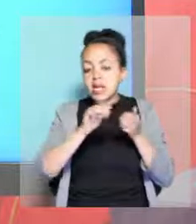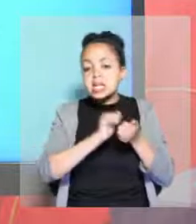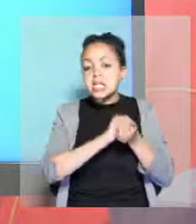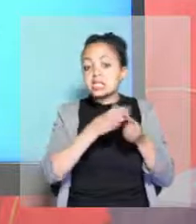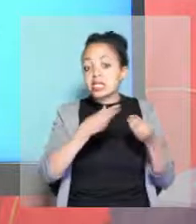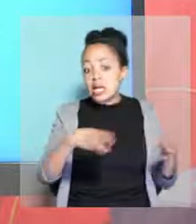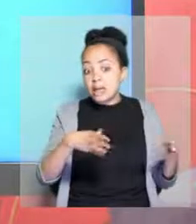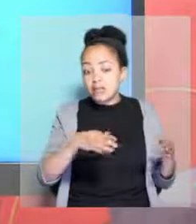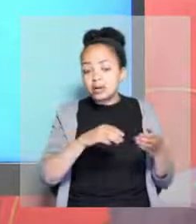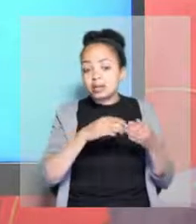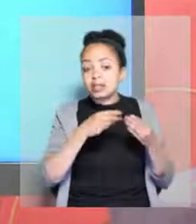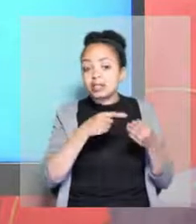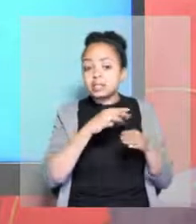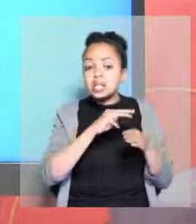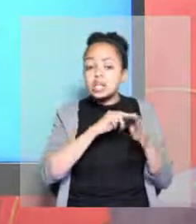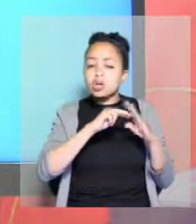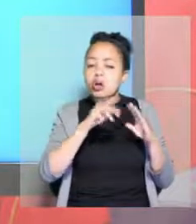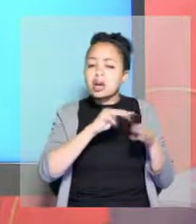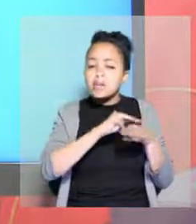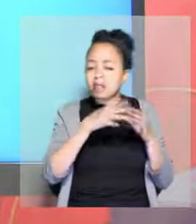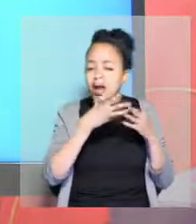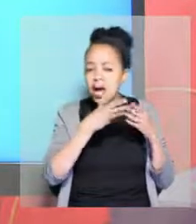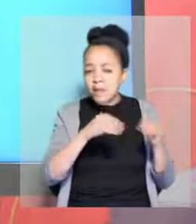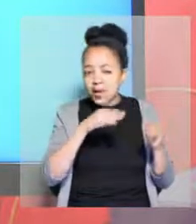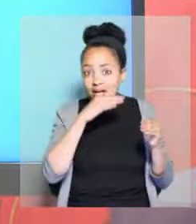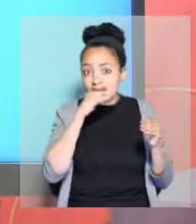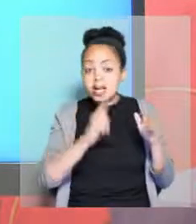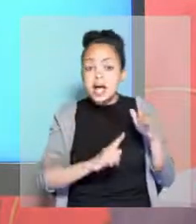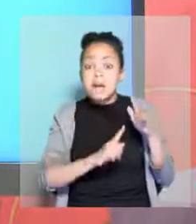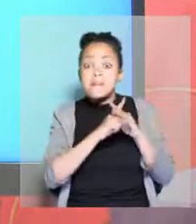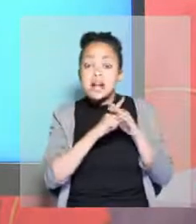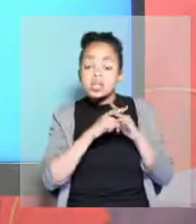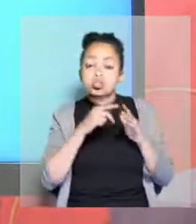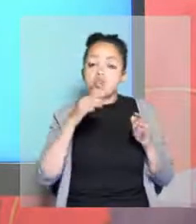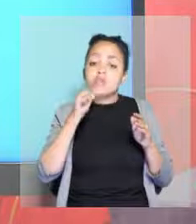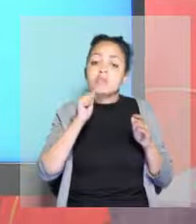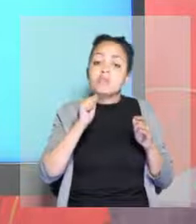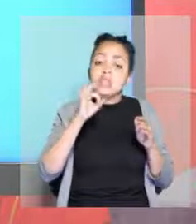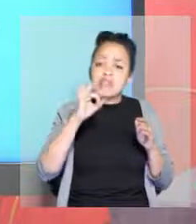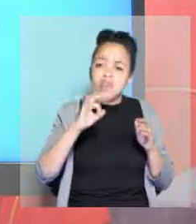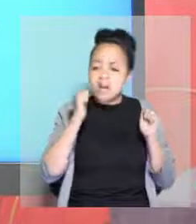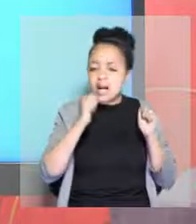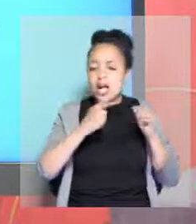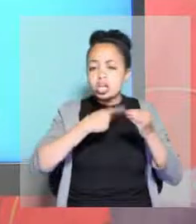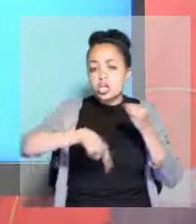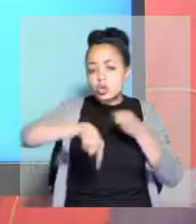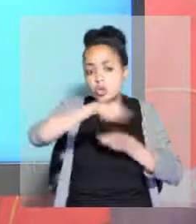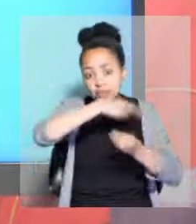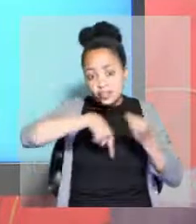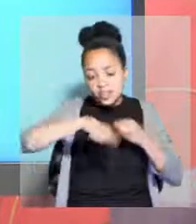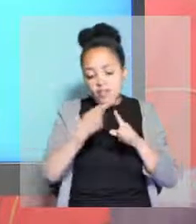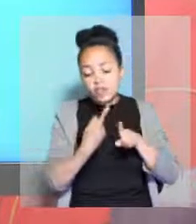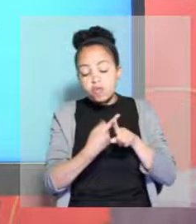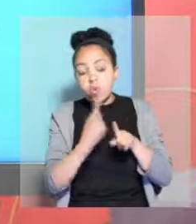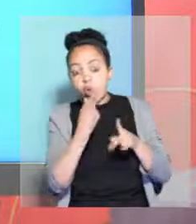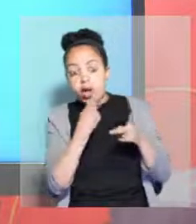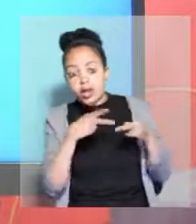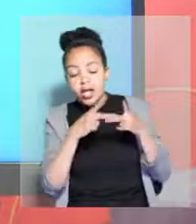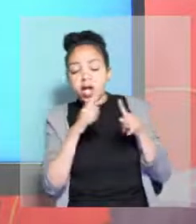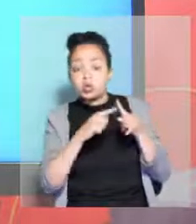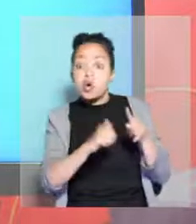Disappearance of nuclear membrane and appearance of spindle fiber, which can rotate homologous pair from one area